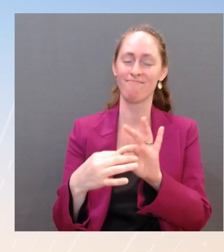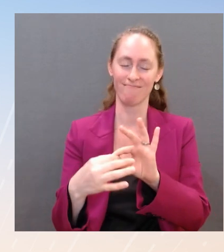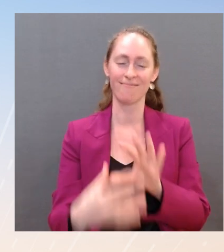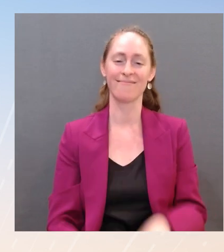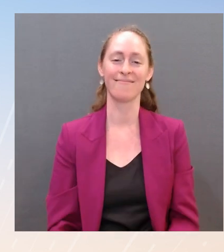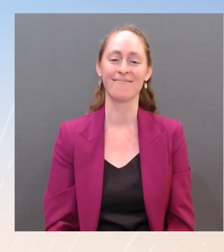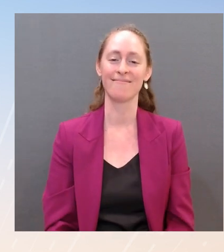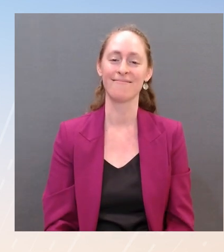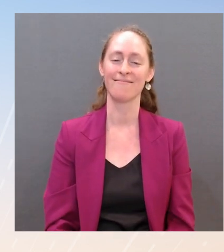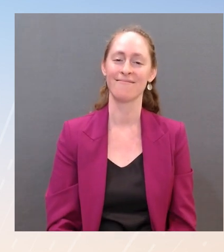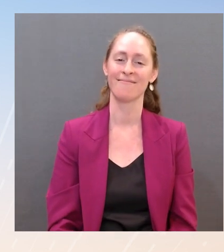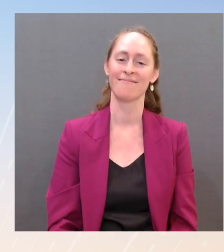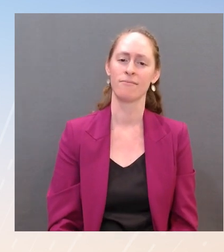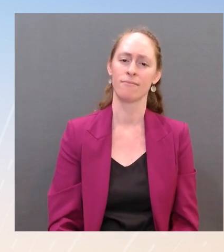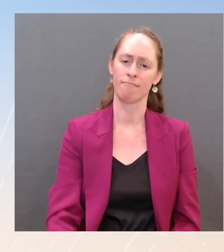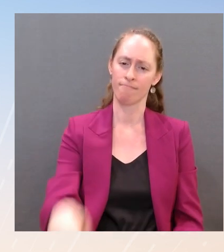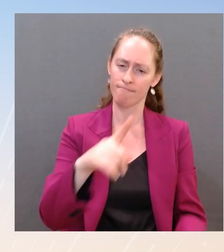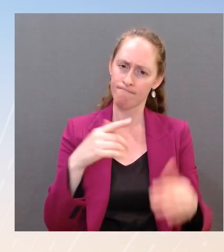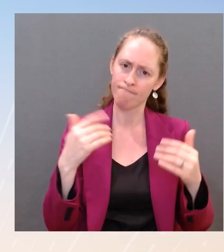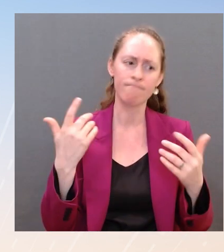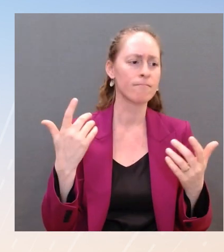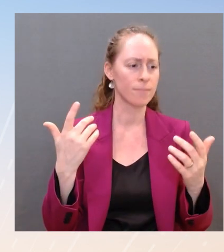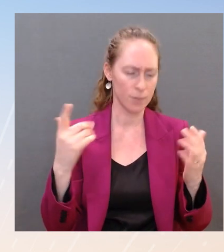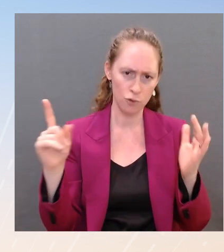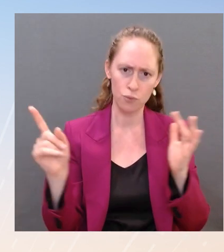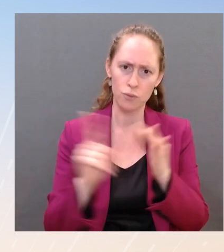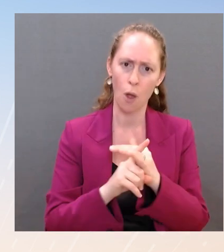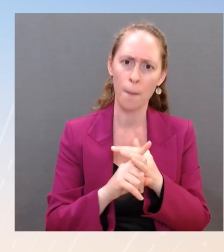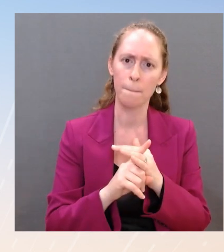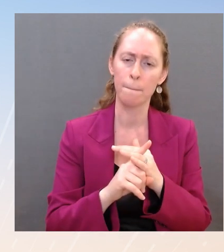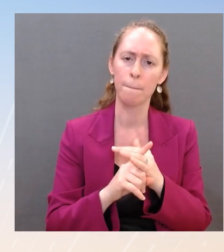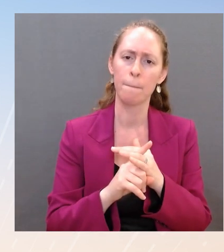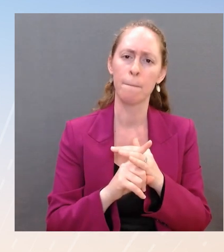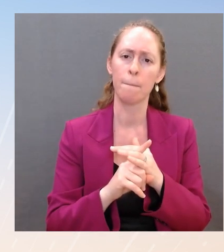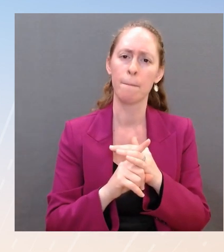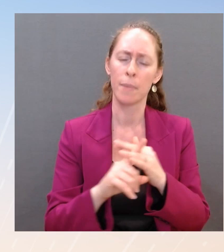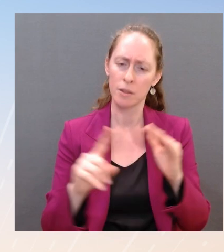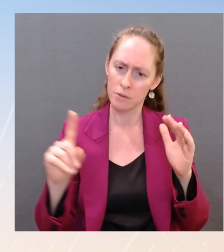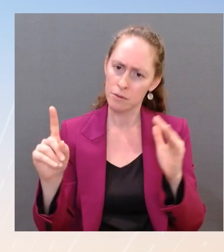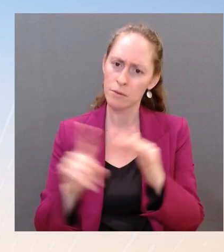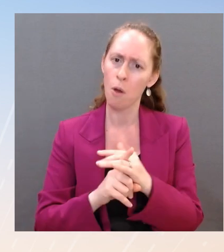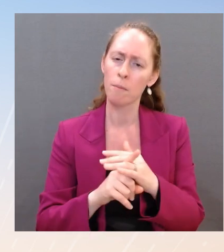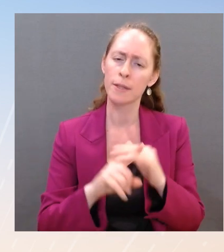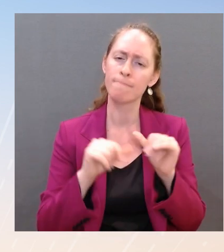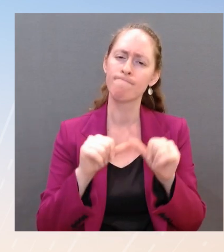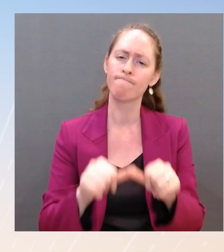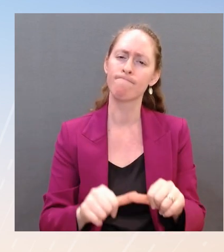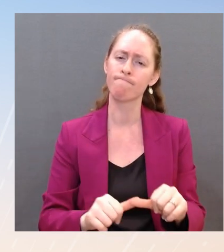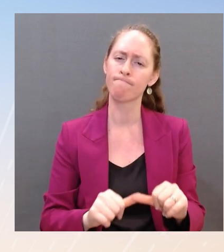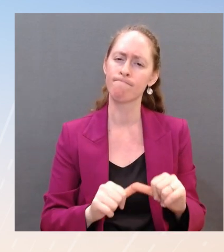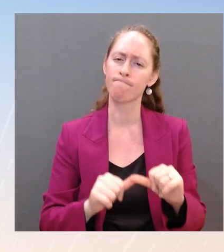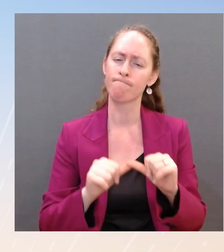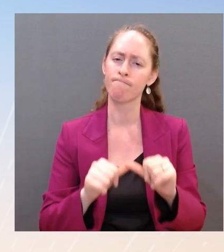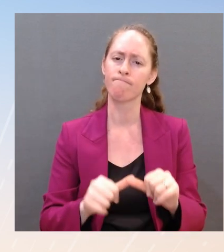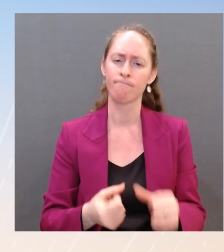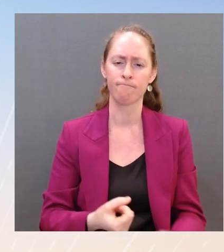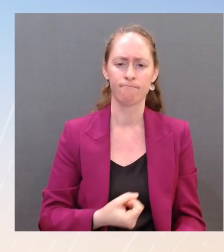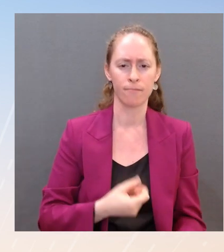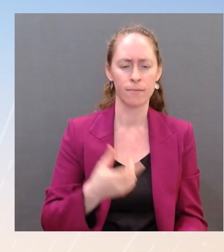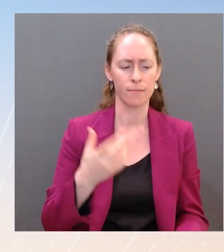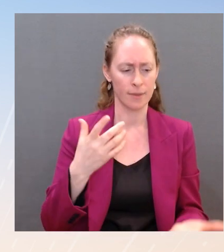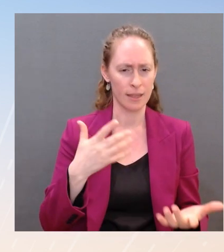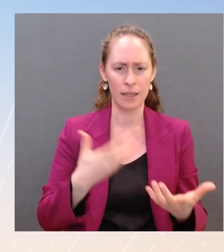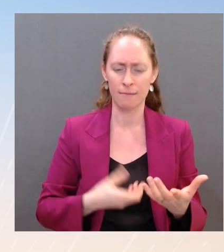Keep being brave. I know it's hard. And keep helping us find the light that we